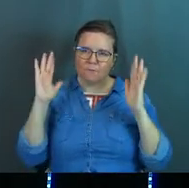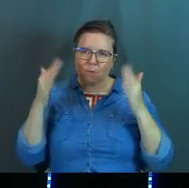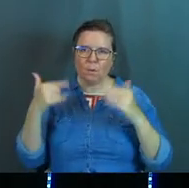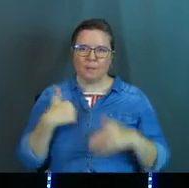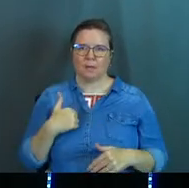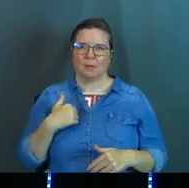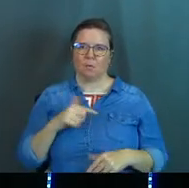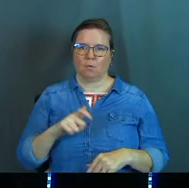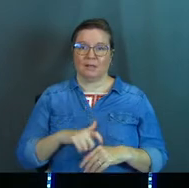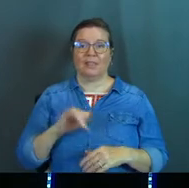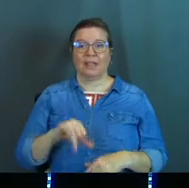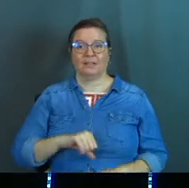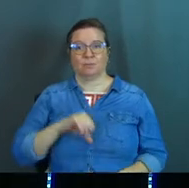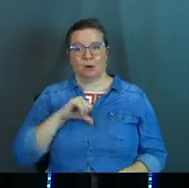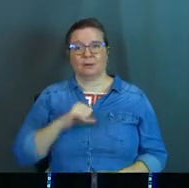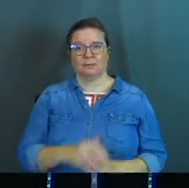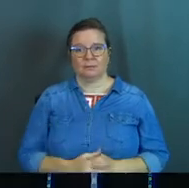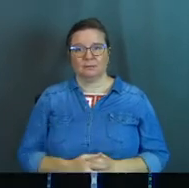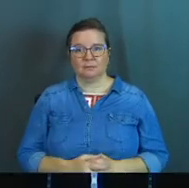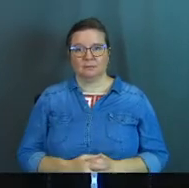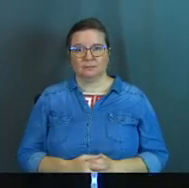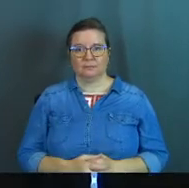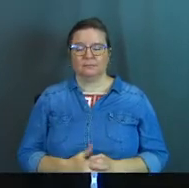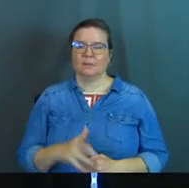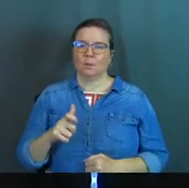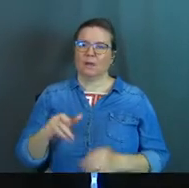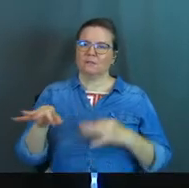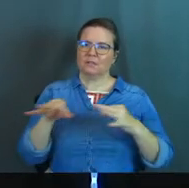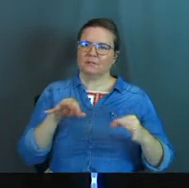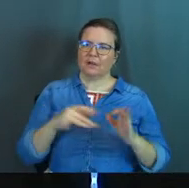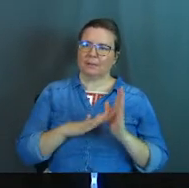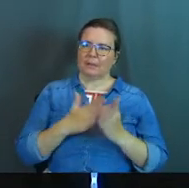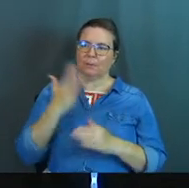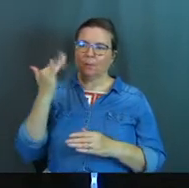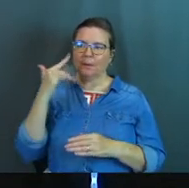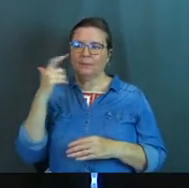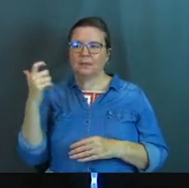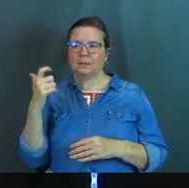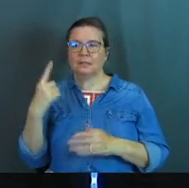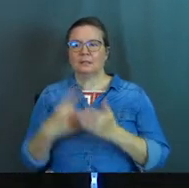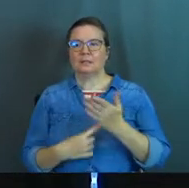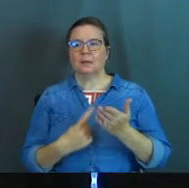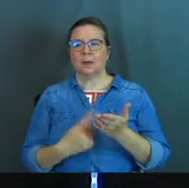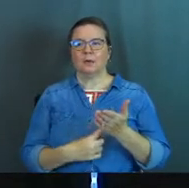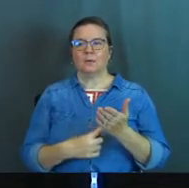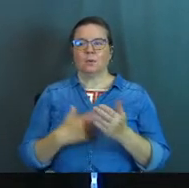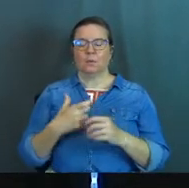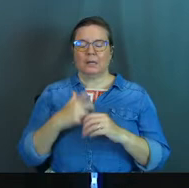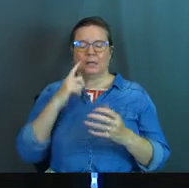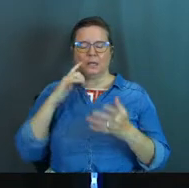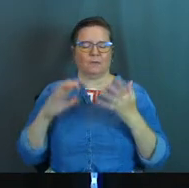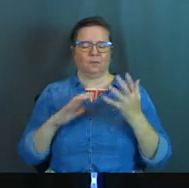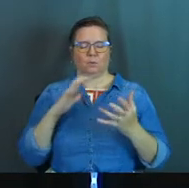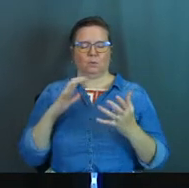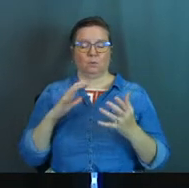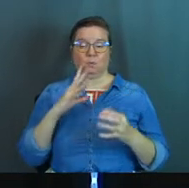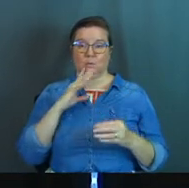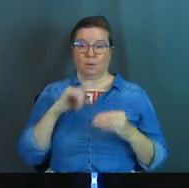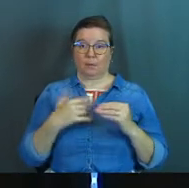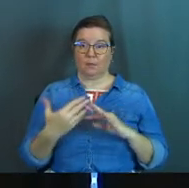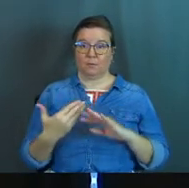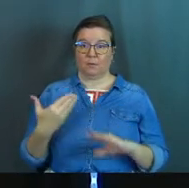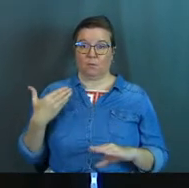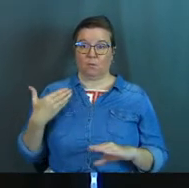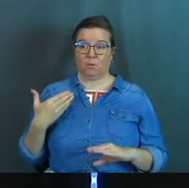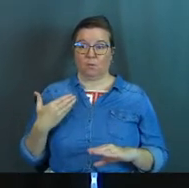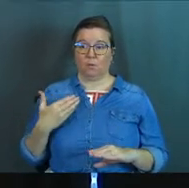times. That's pride. And we got to define this biblically, because sometimes we get confused with this word. We've talked about this